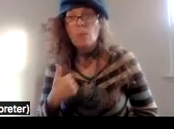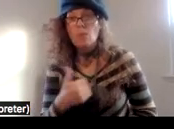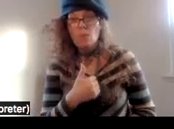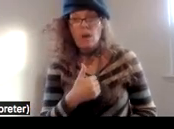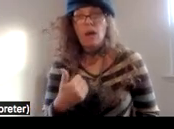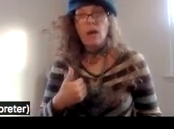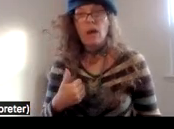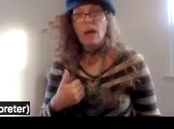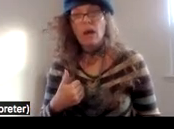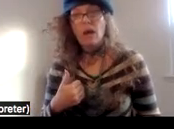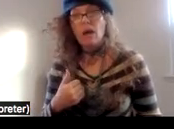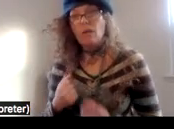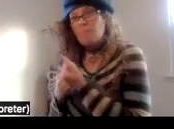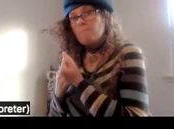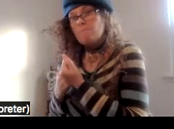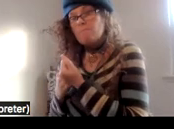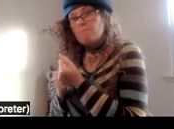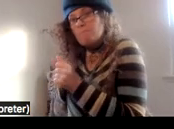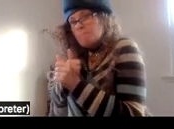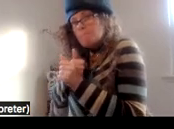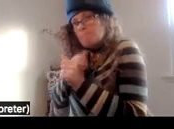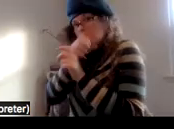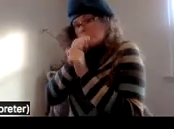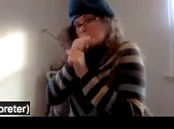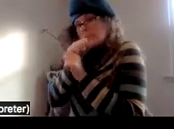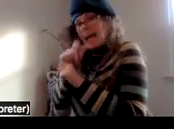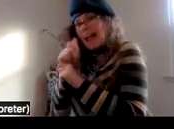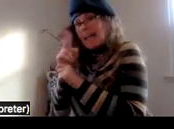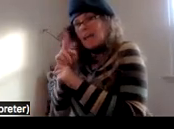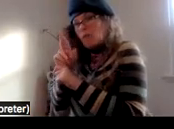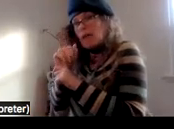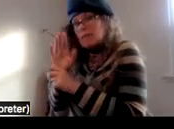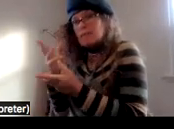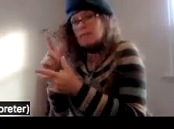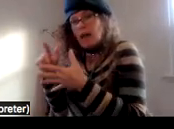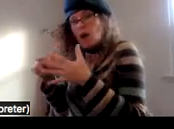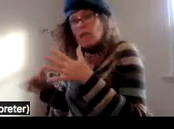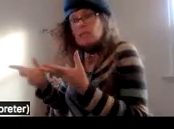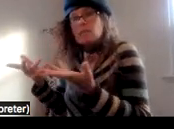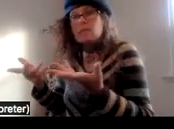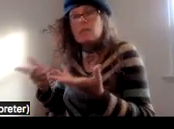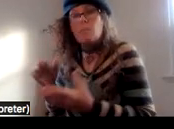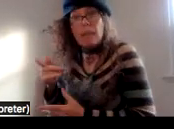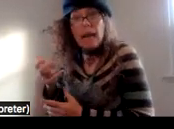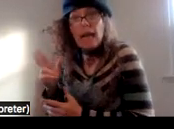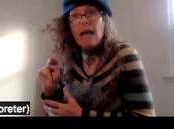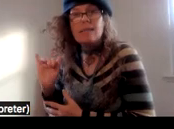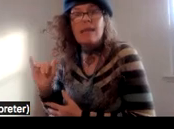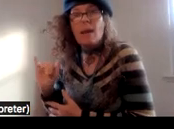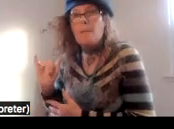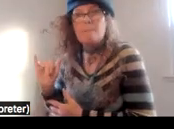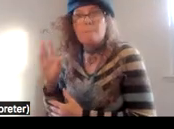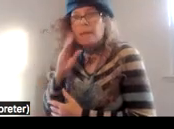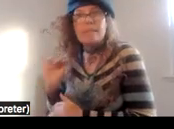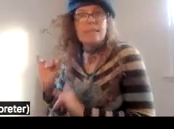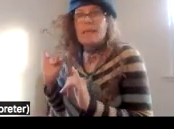have hidden backing which is various alien races including by the way the pleiadians who have been subject to the same stuff we are